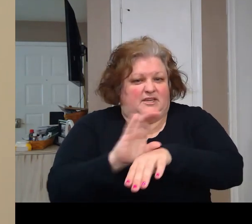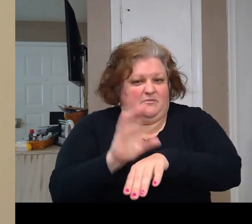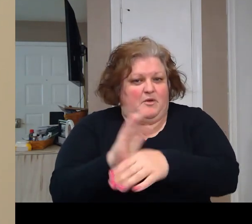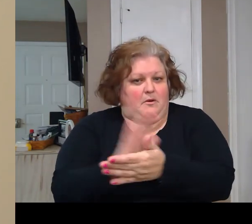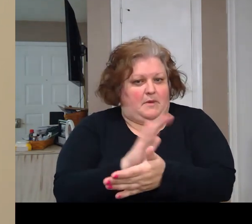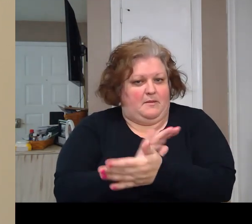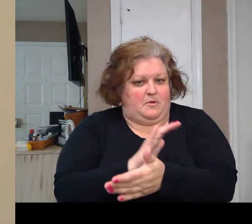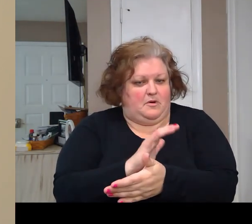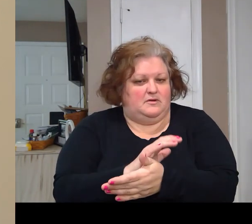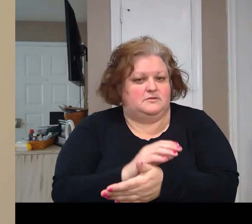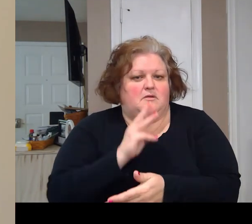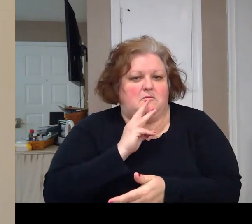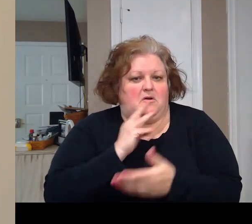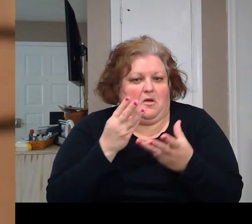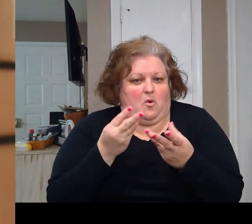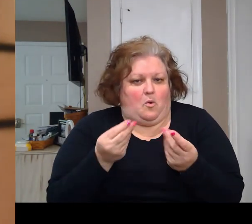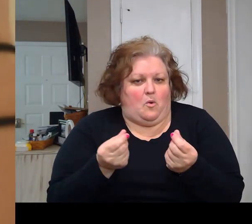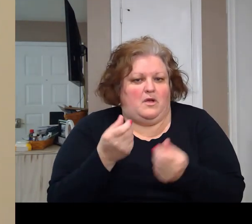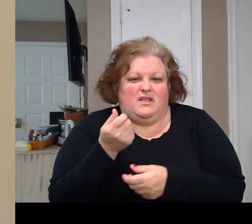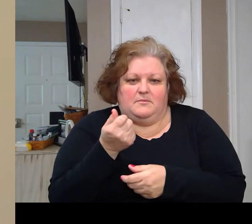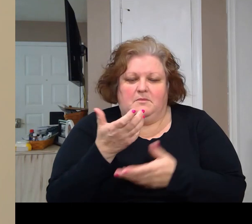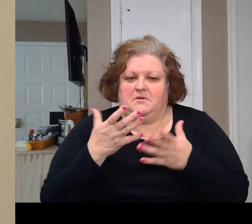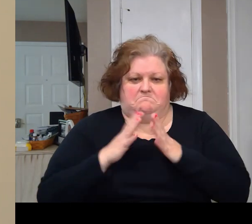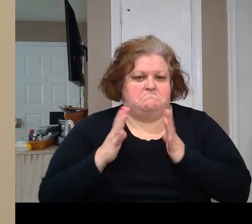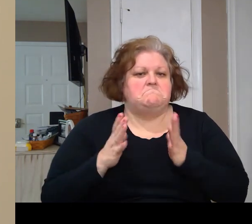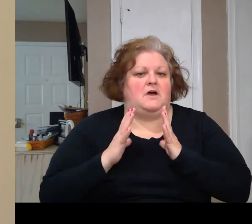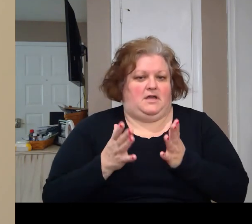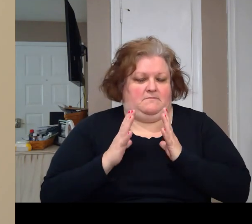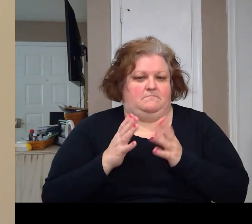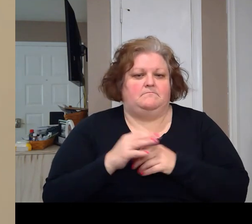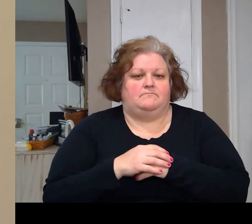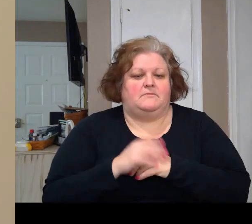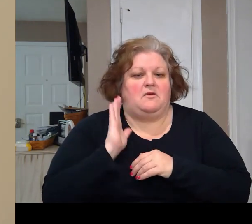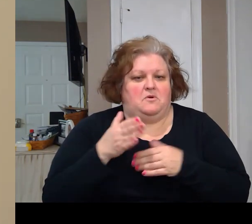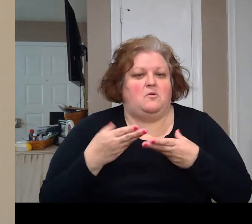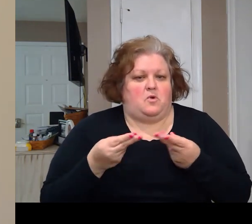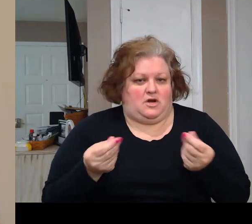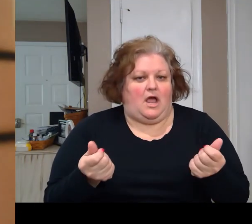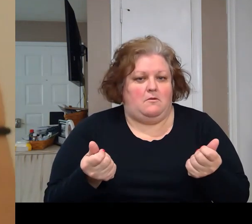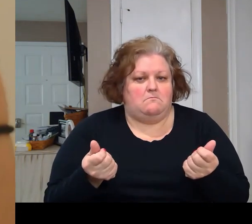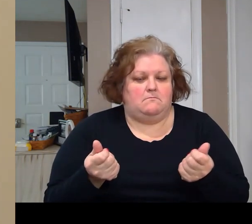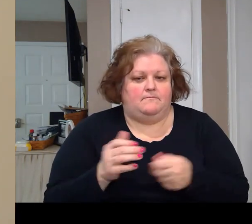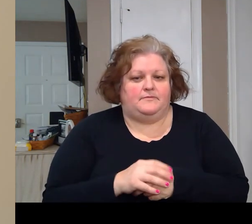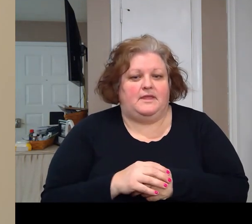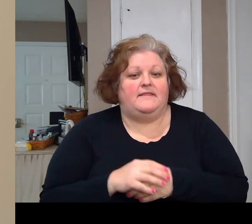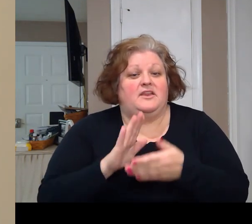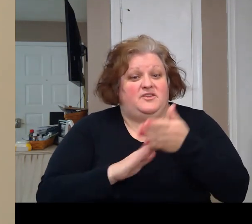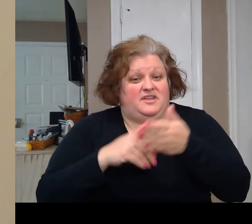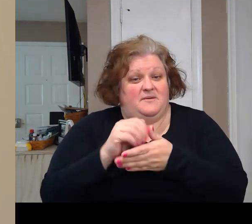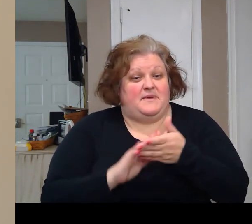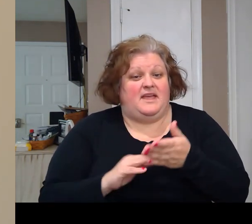the computer paper so it absorbs it a bit, but once I get going, it works out. And you can